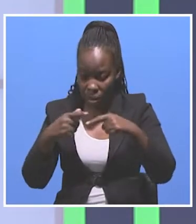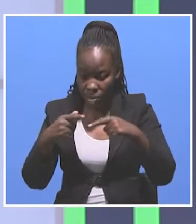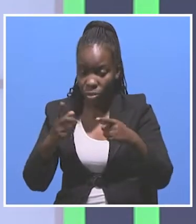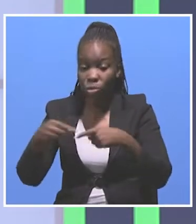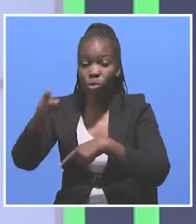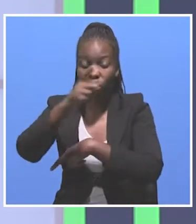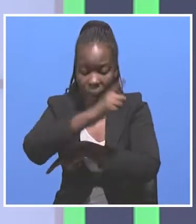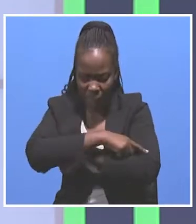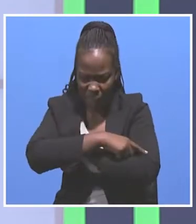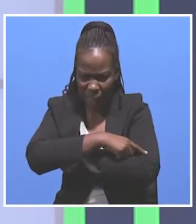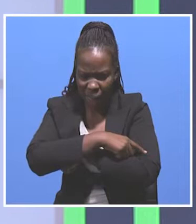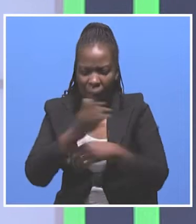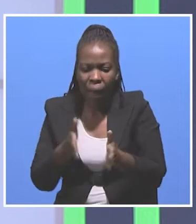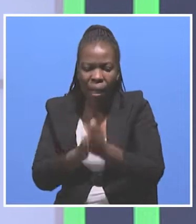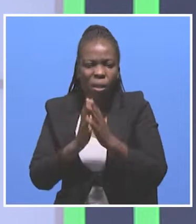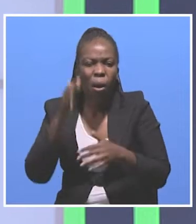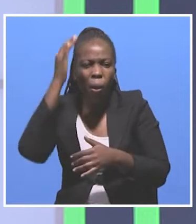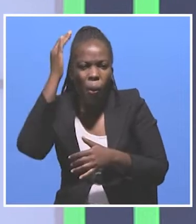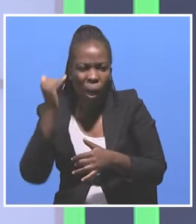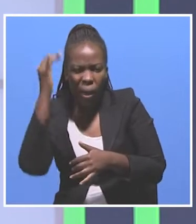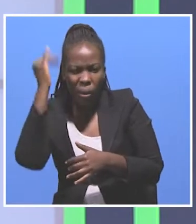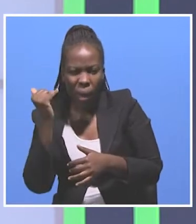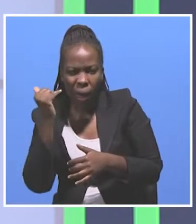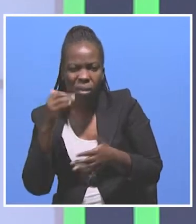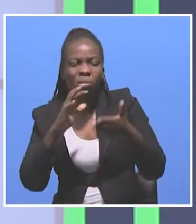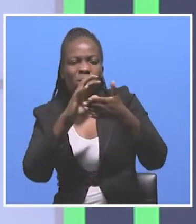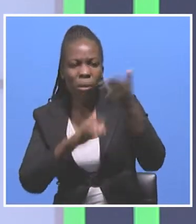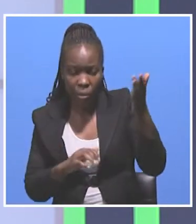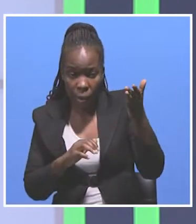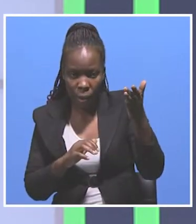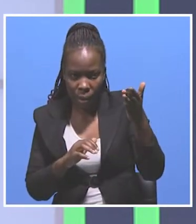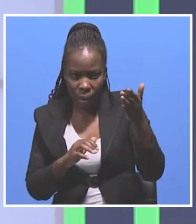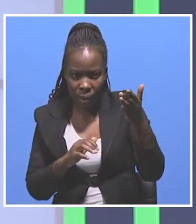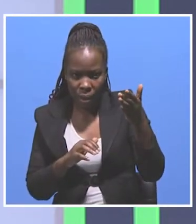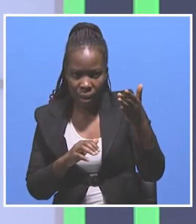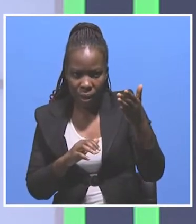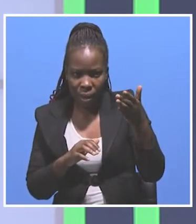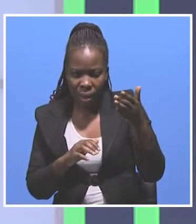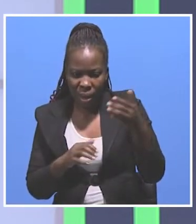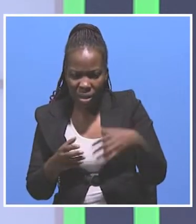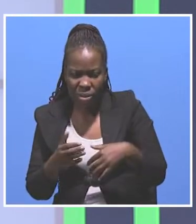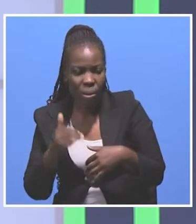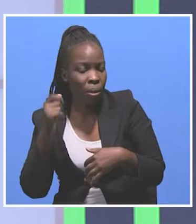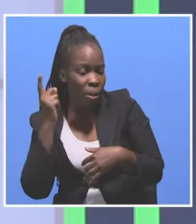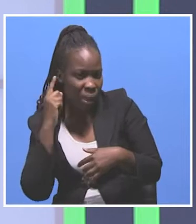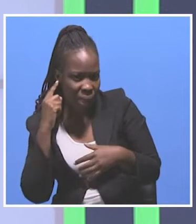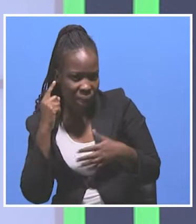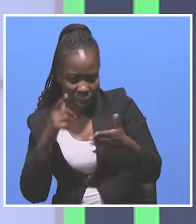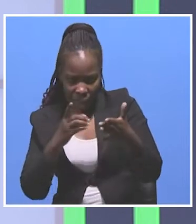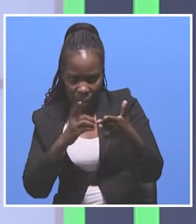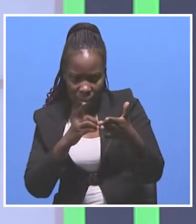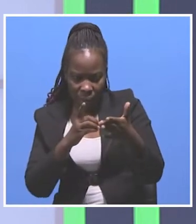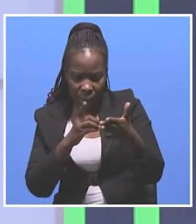reason with why they can have other options of keeping. Then the next week you are on call, she comes, she